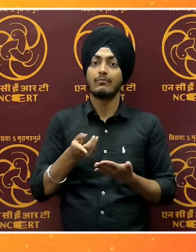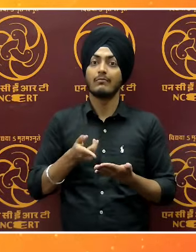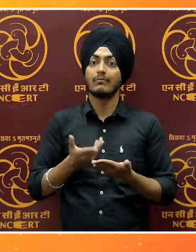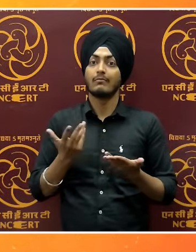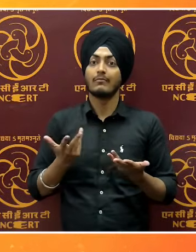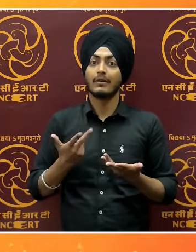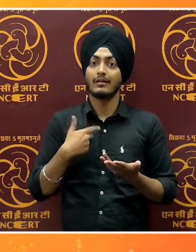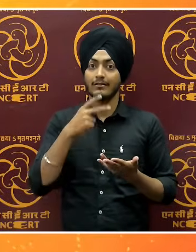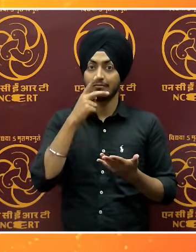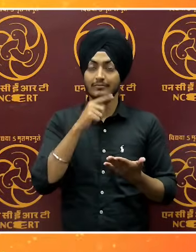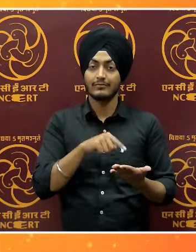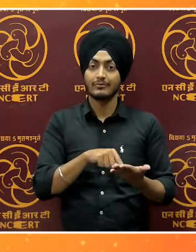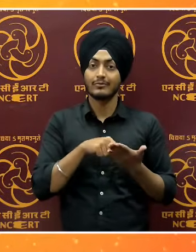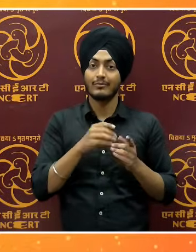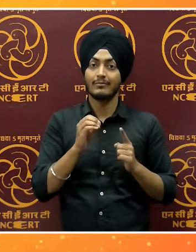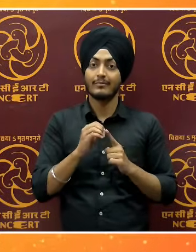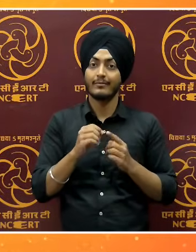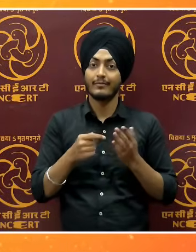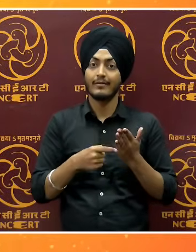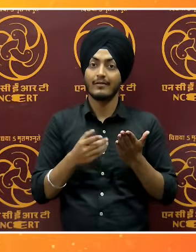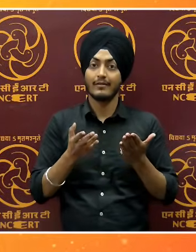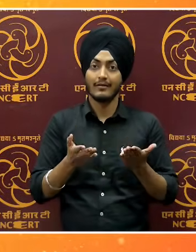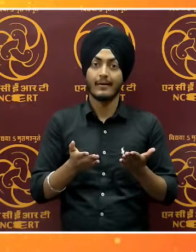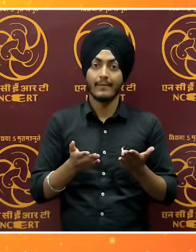tangent like this at that point. So,